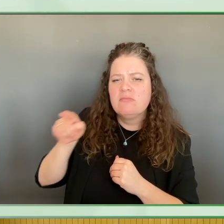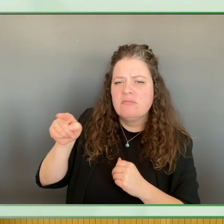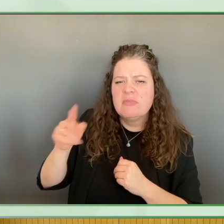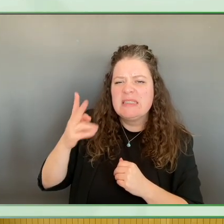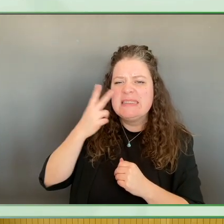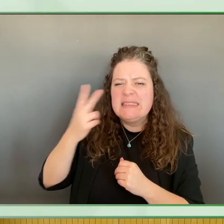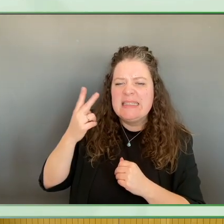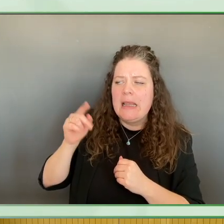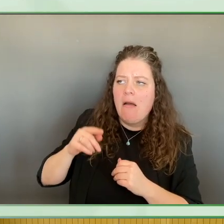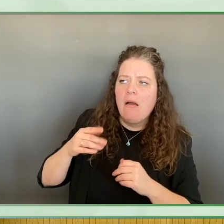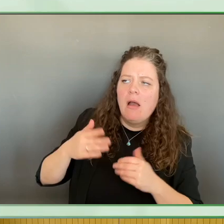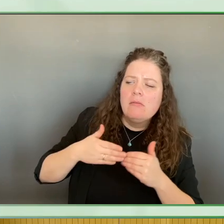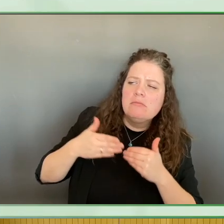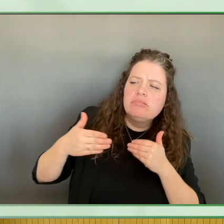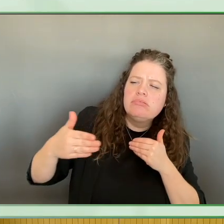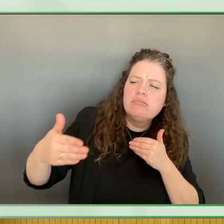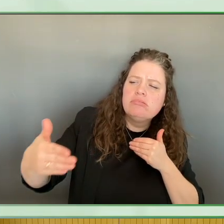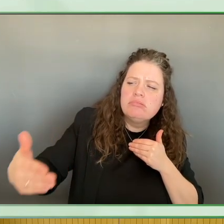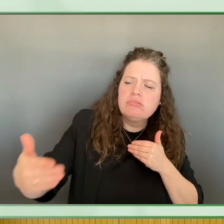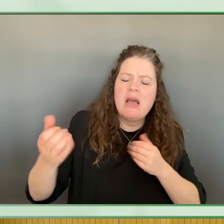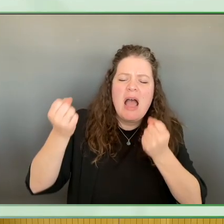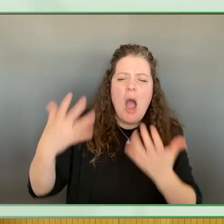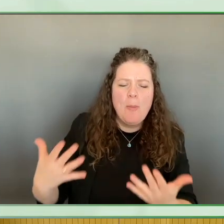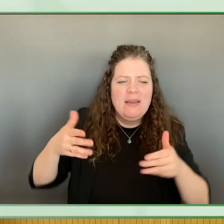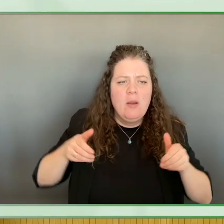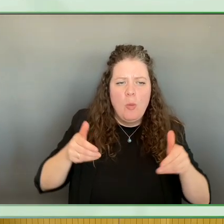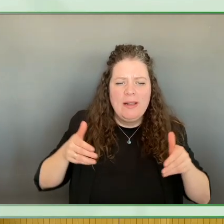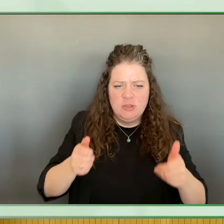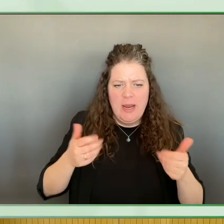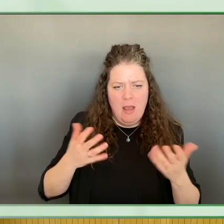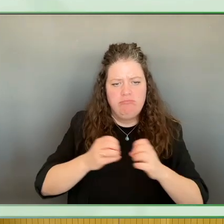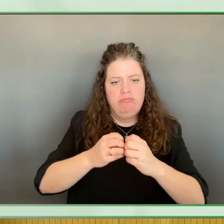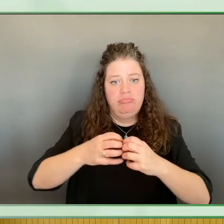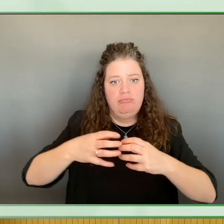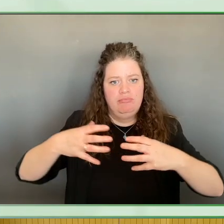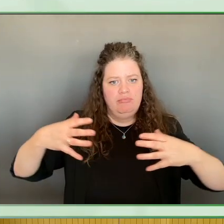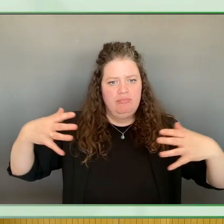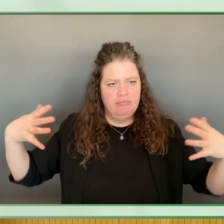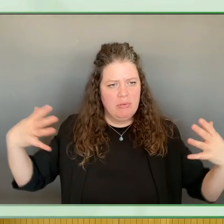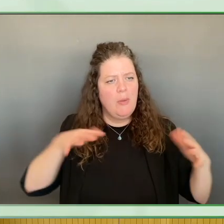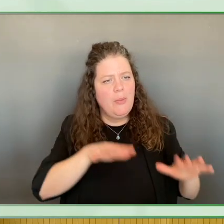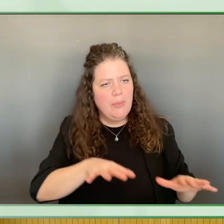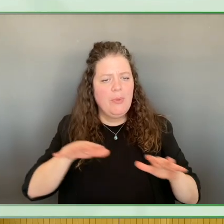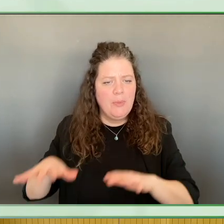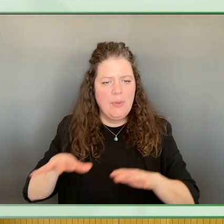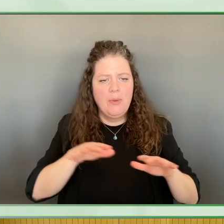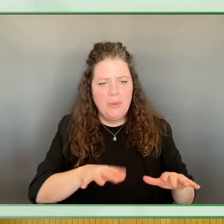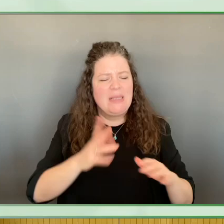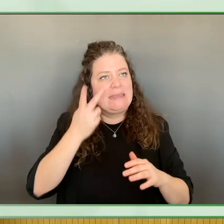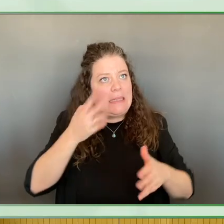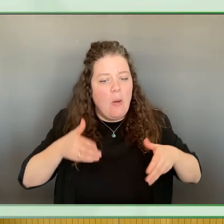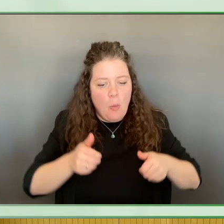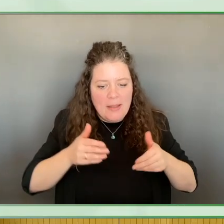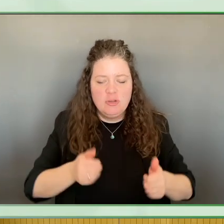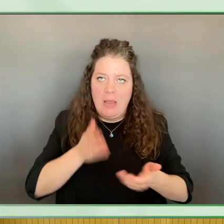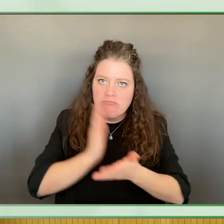long-term usage. This directly leads, from a user standpoint, devices that they can actually use every day. And from an institution standpoint, rejections